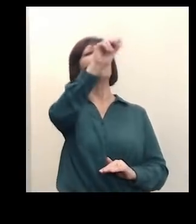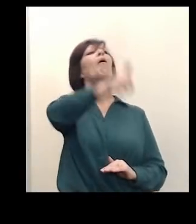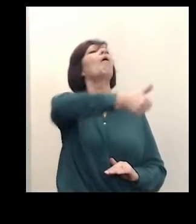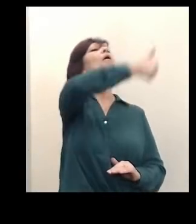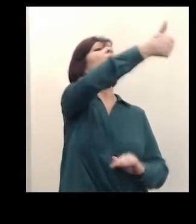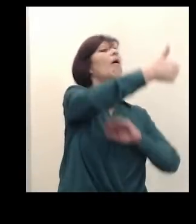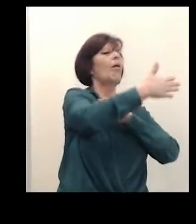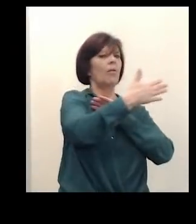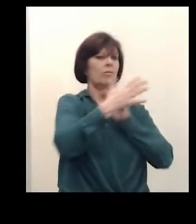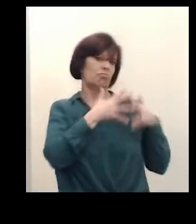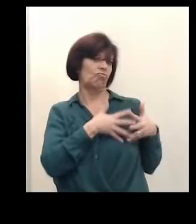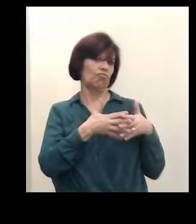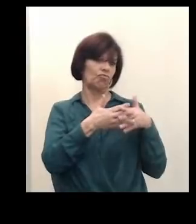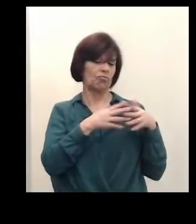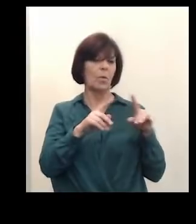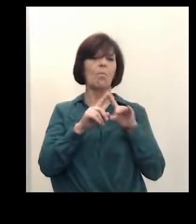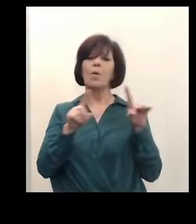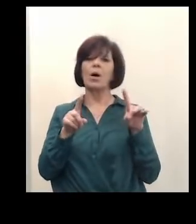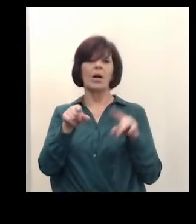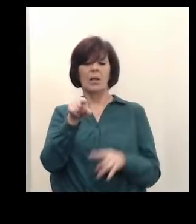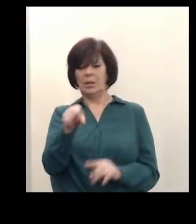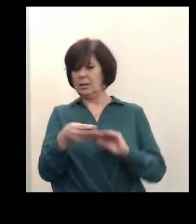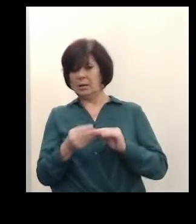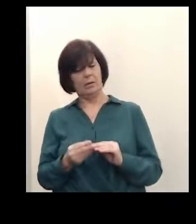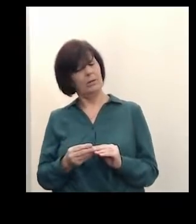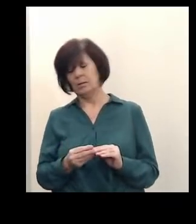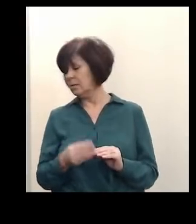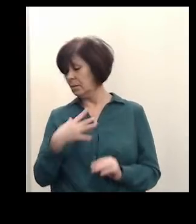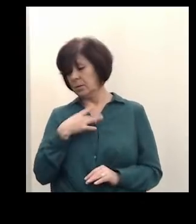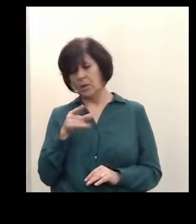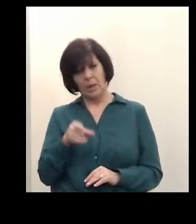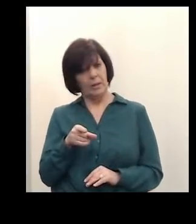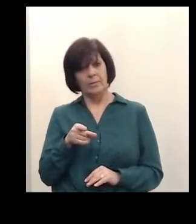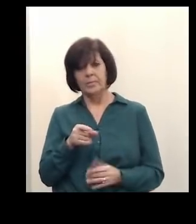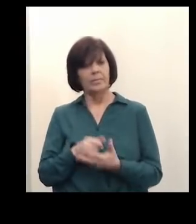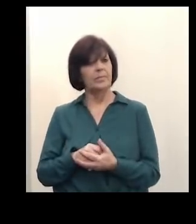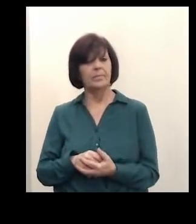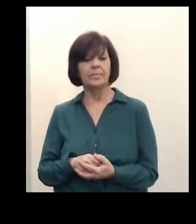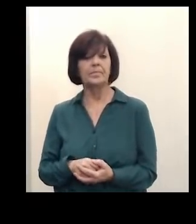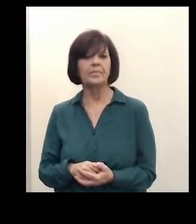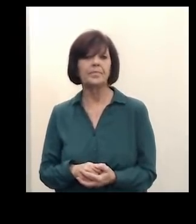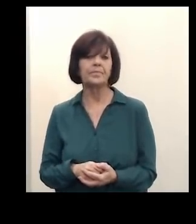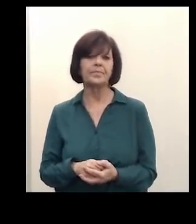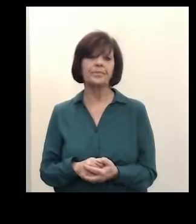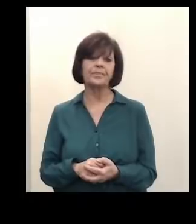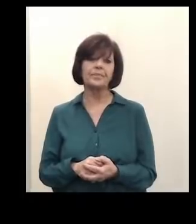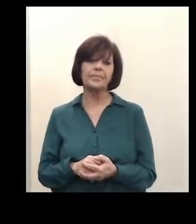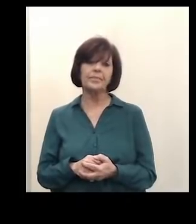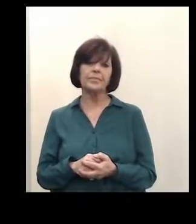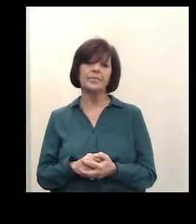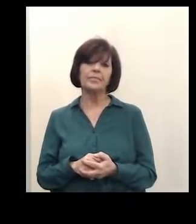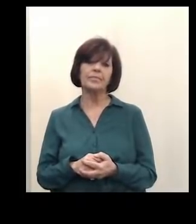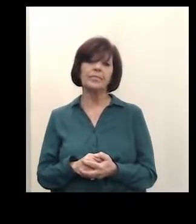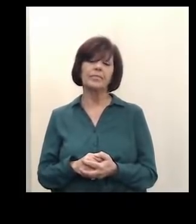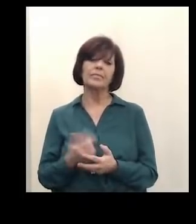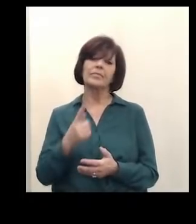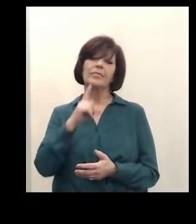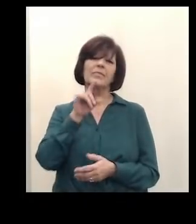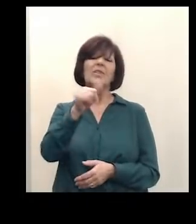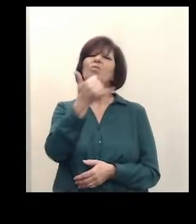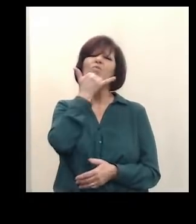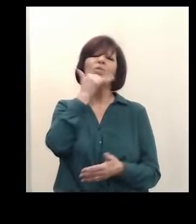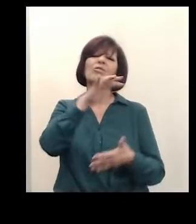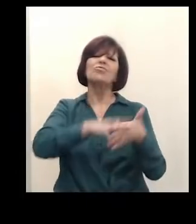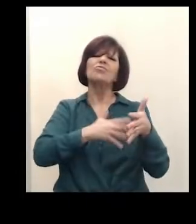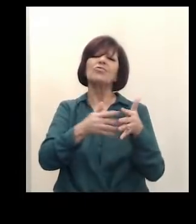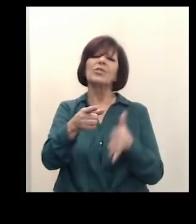earlier in the year, but I don't like the numbers and where they are at any one particular date. Actually, this is the wrong chart. I